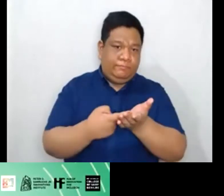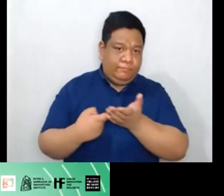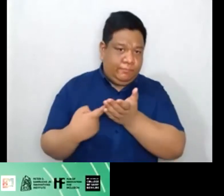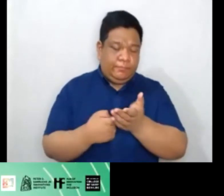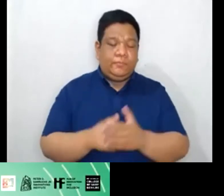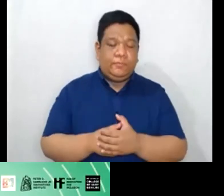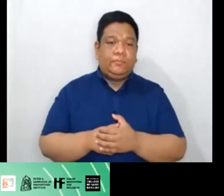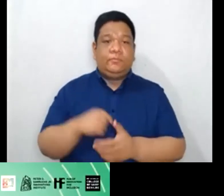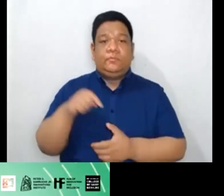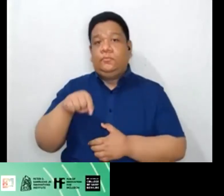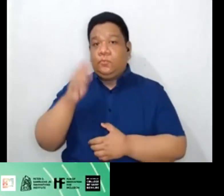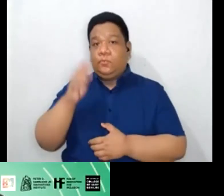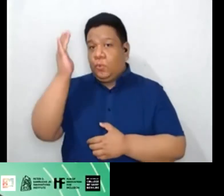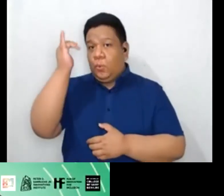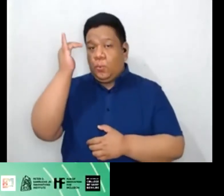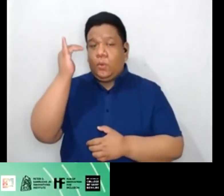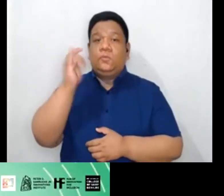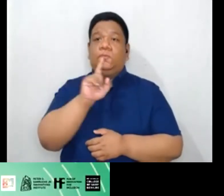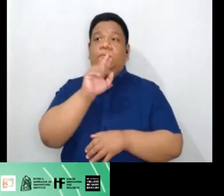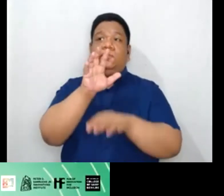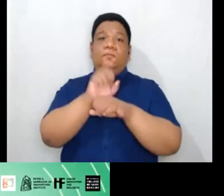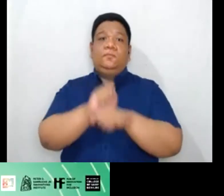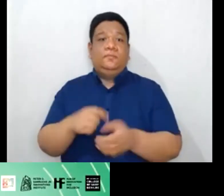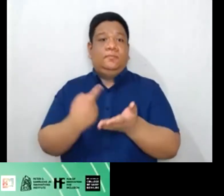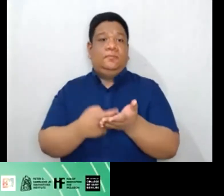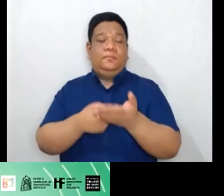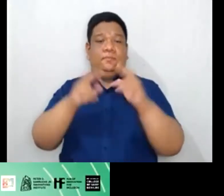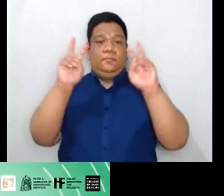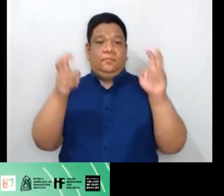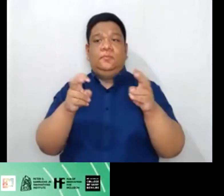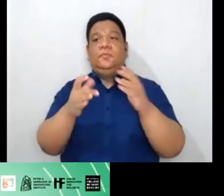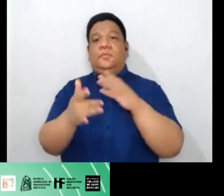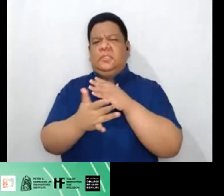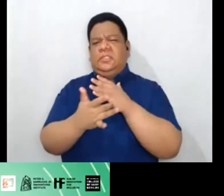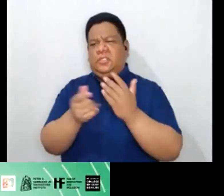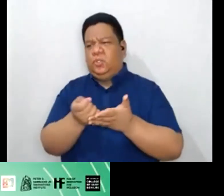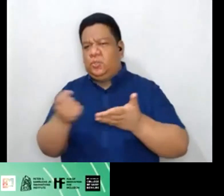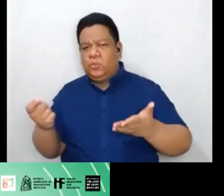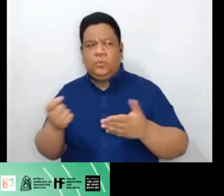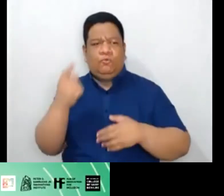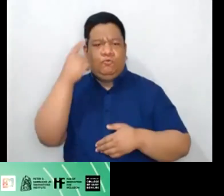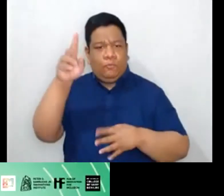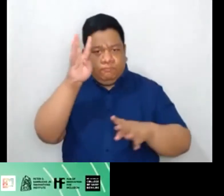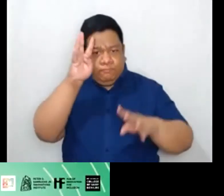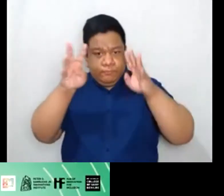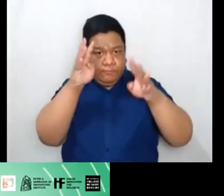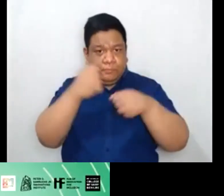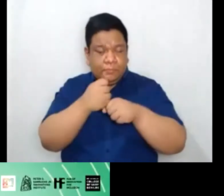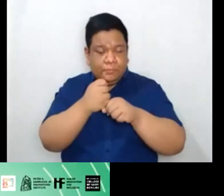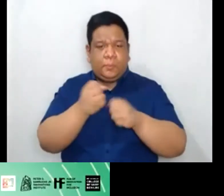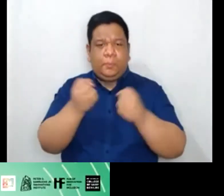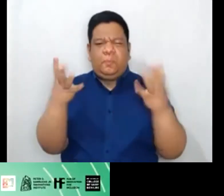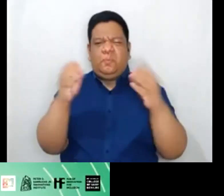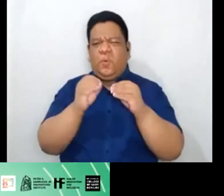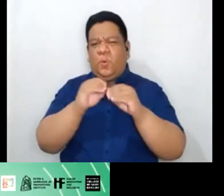is also because usually when we're talking about these digital fabrication tools, there are a lot more questions. And on that note of the questions